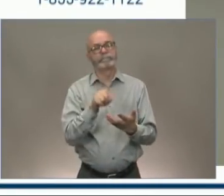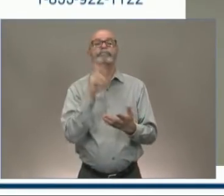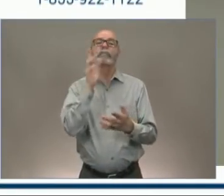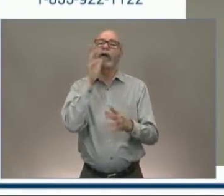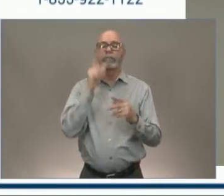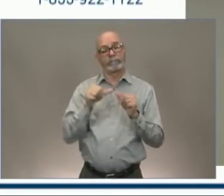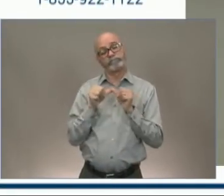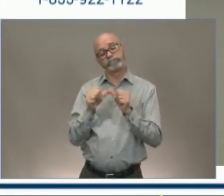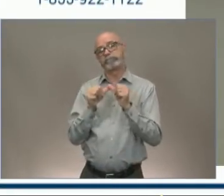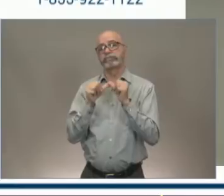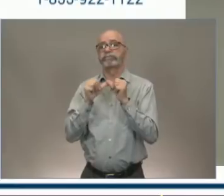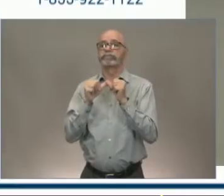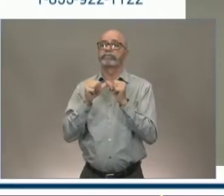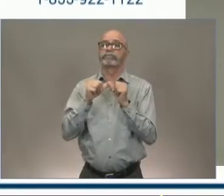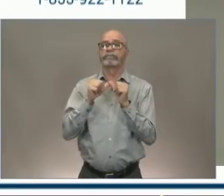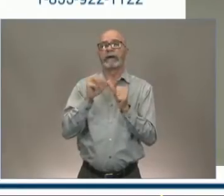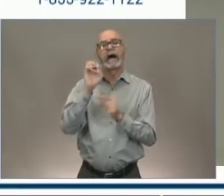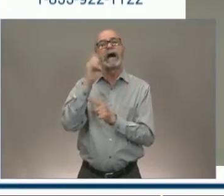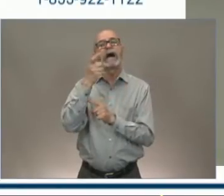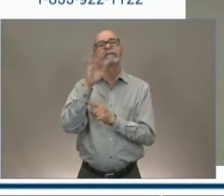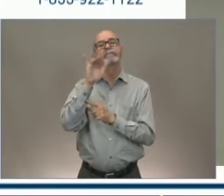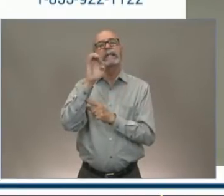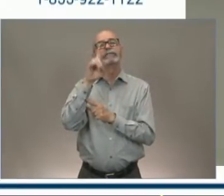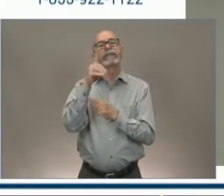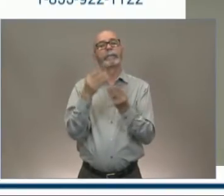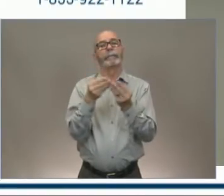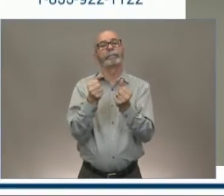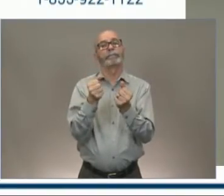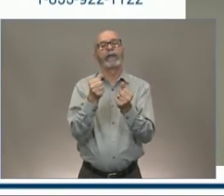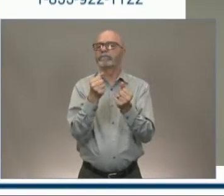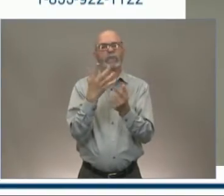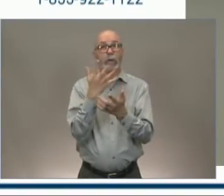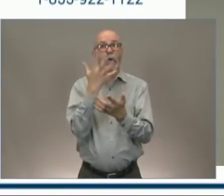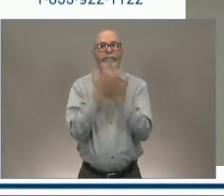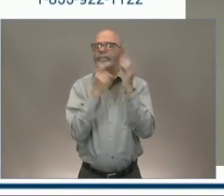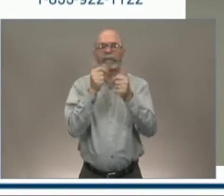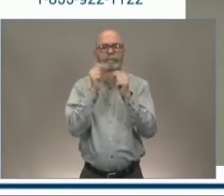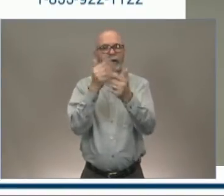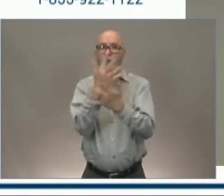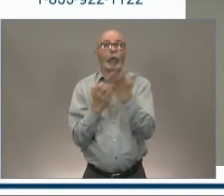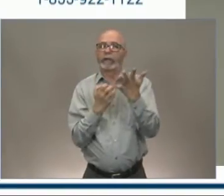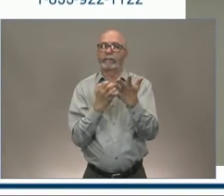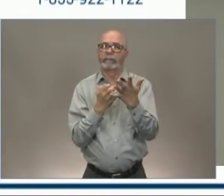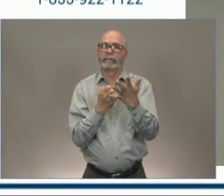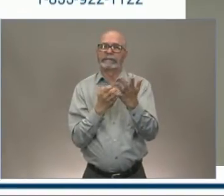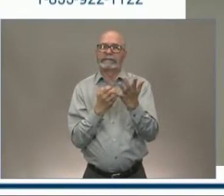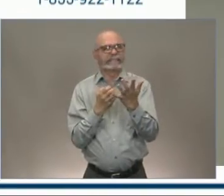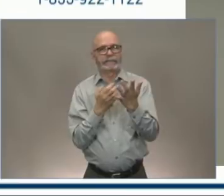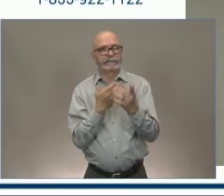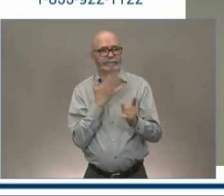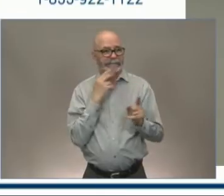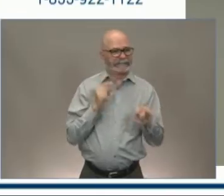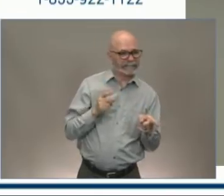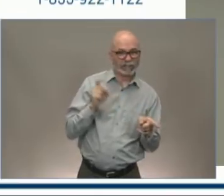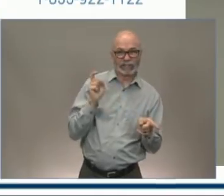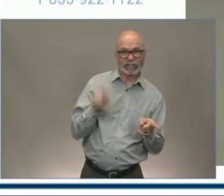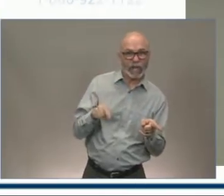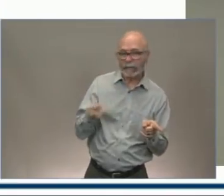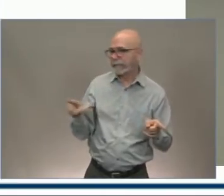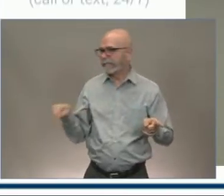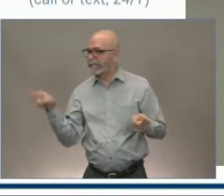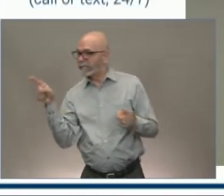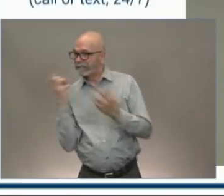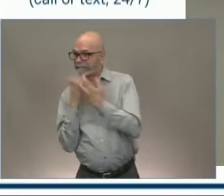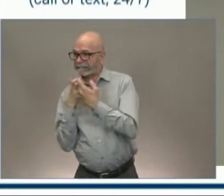So there's a number of challenges that when we figure out what is the best use of this vaccine for Nova Scotia, that we're working our way through